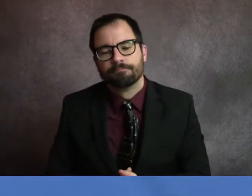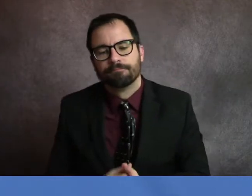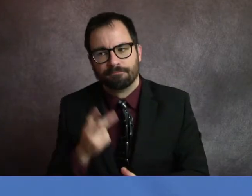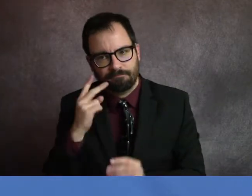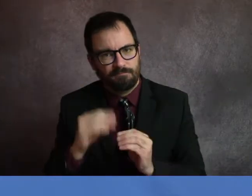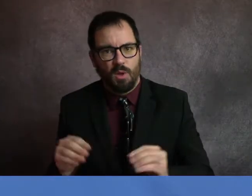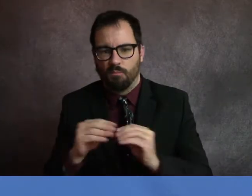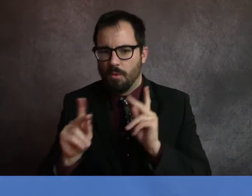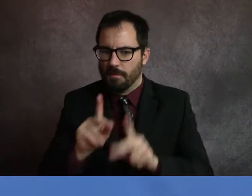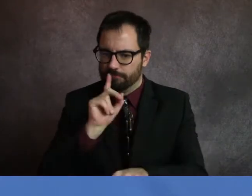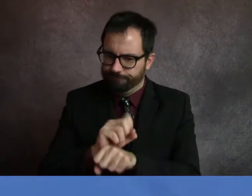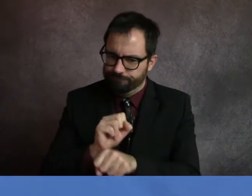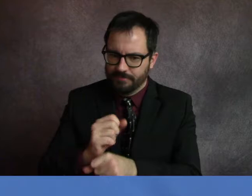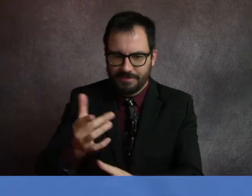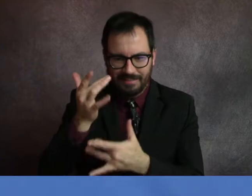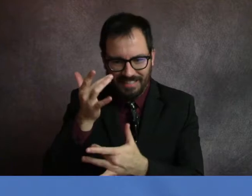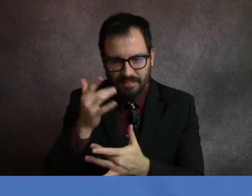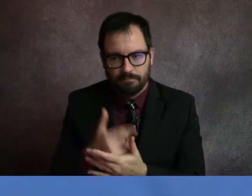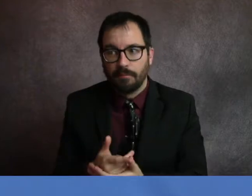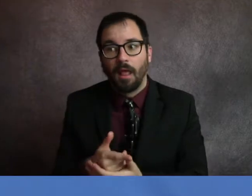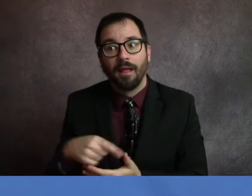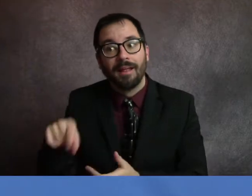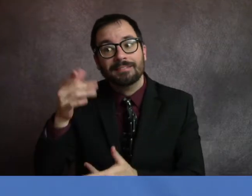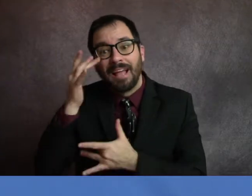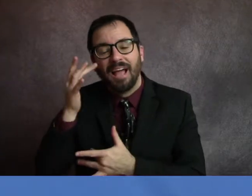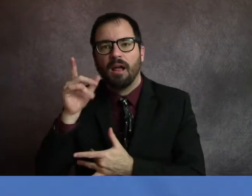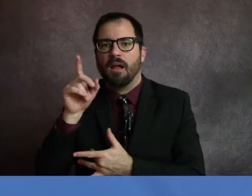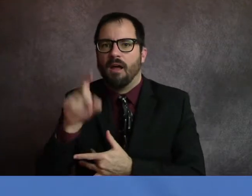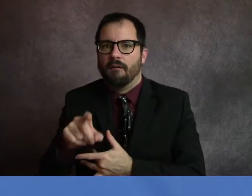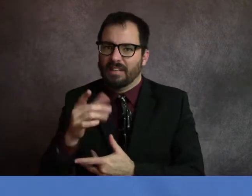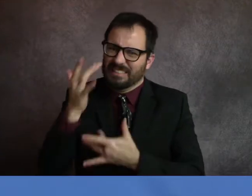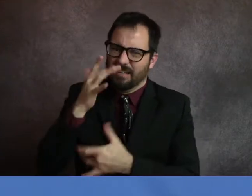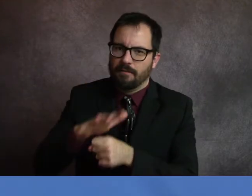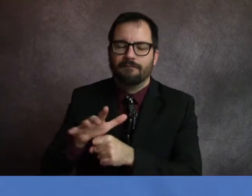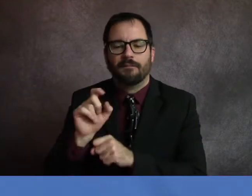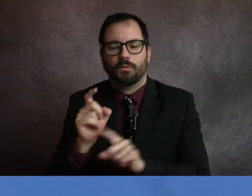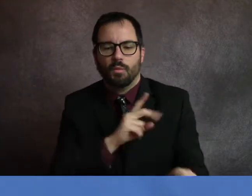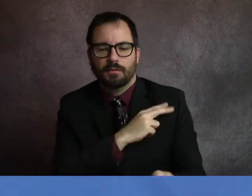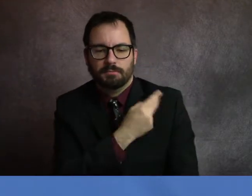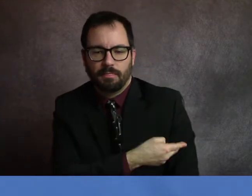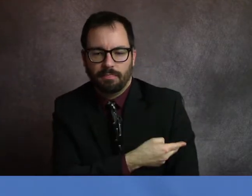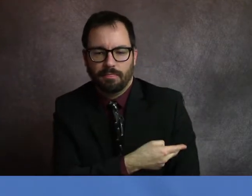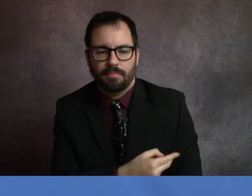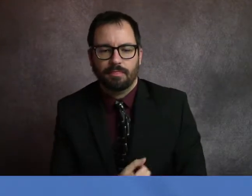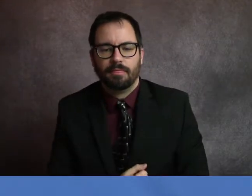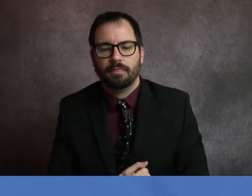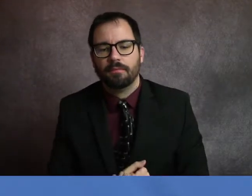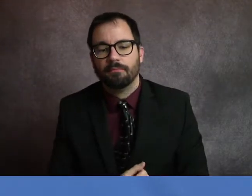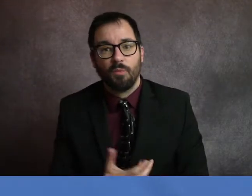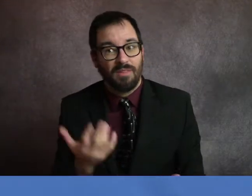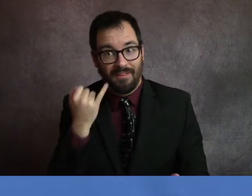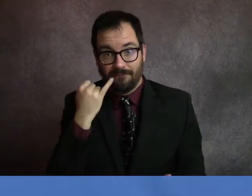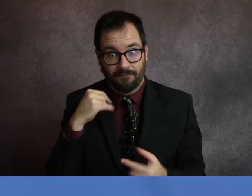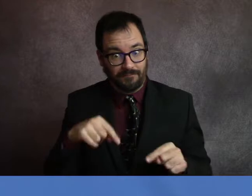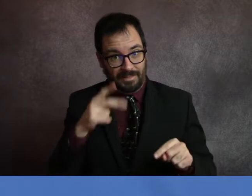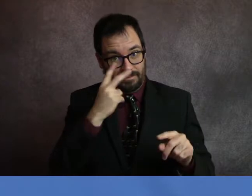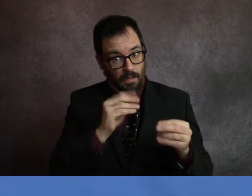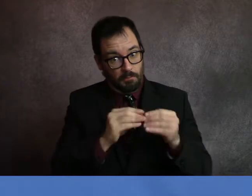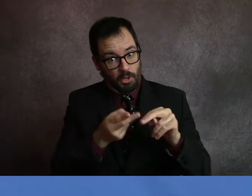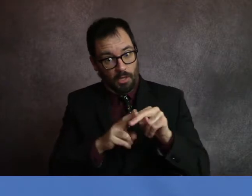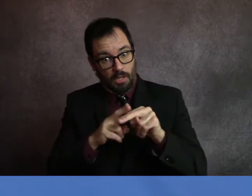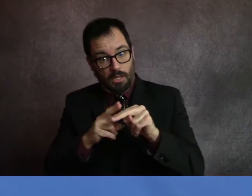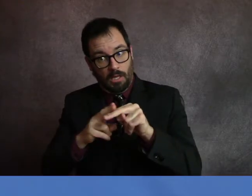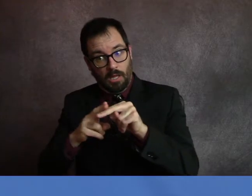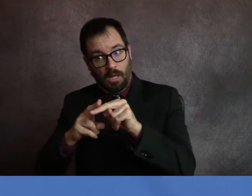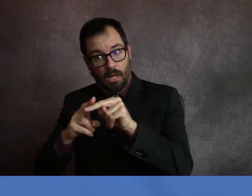people having to go to the hospital. If these trends don't stop, it will be a very difficult winter for our hospitals and for a lot of people.